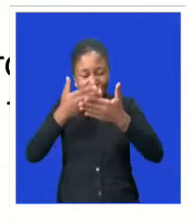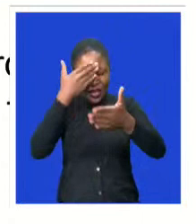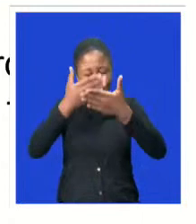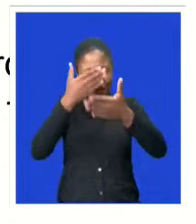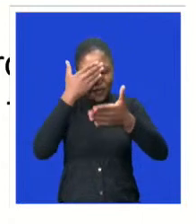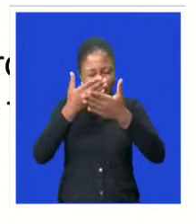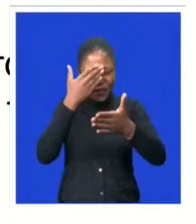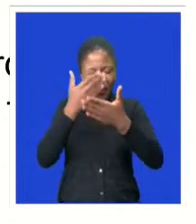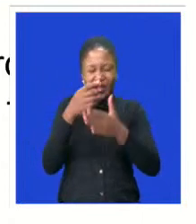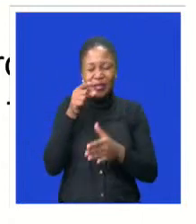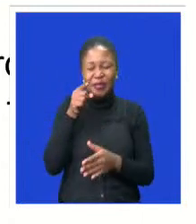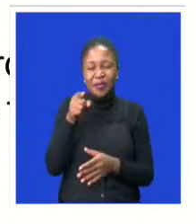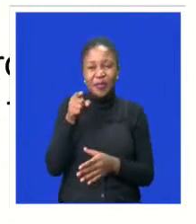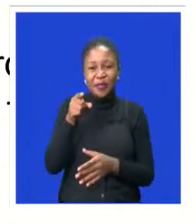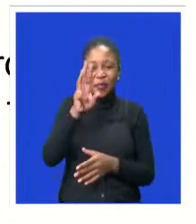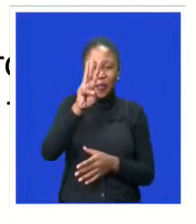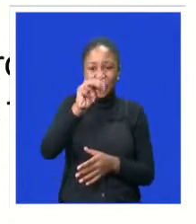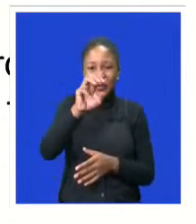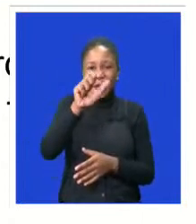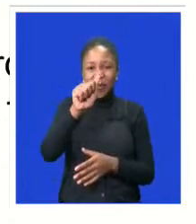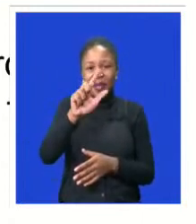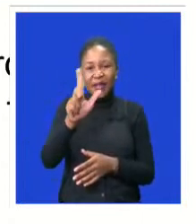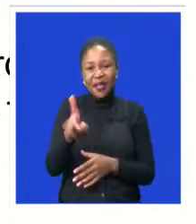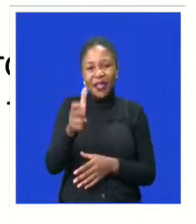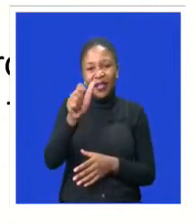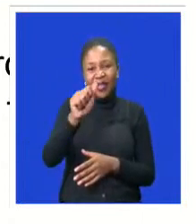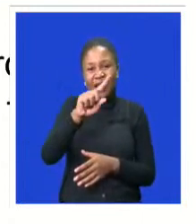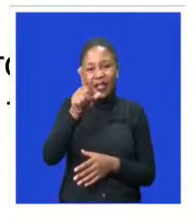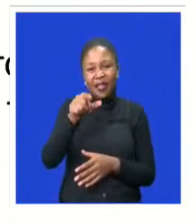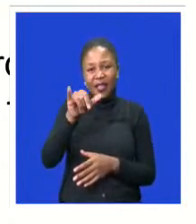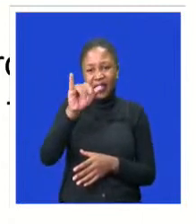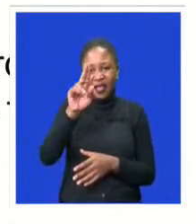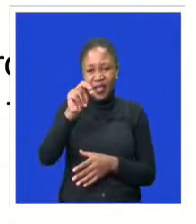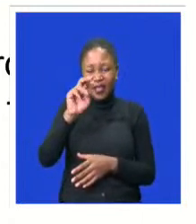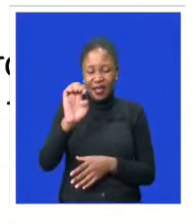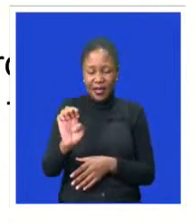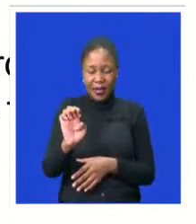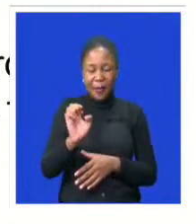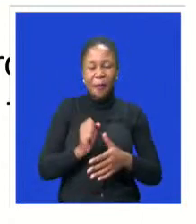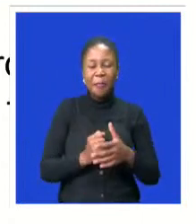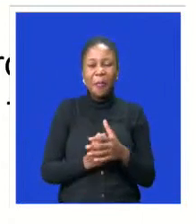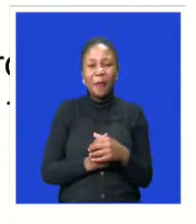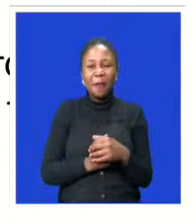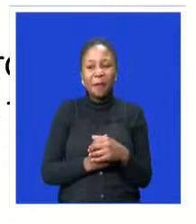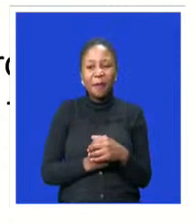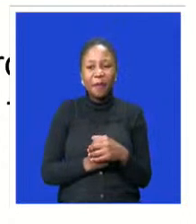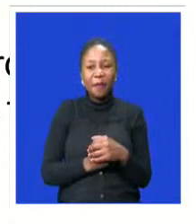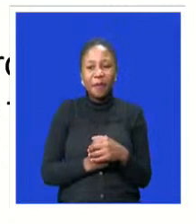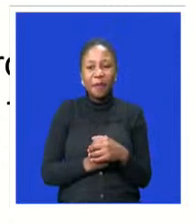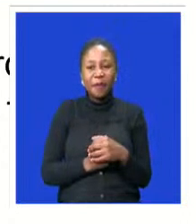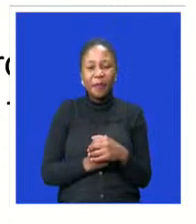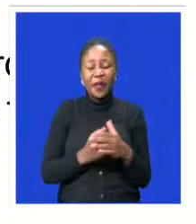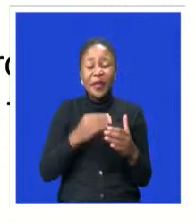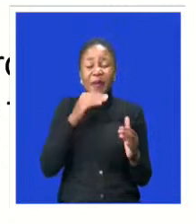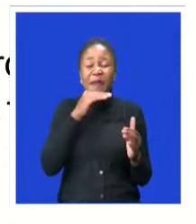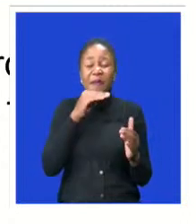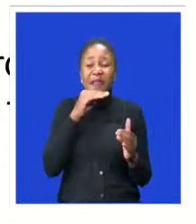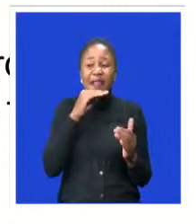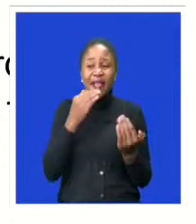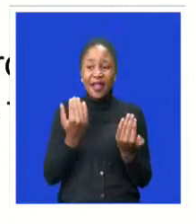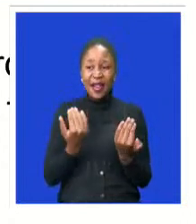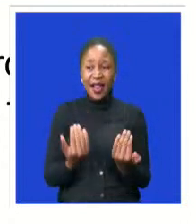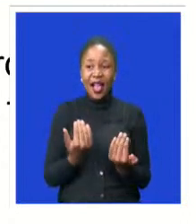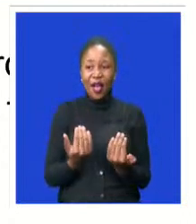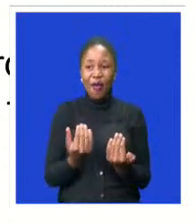of what you are talking about. So which basically means that as